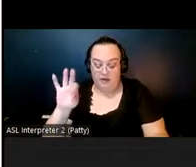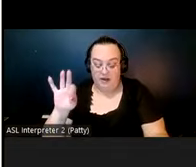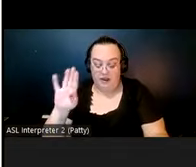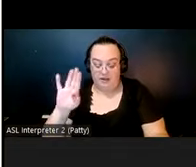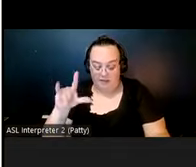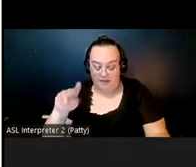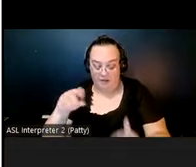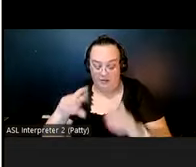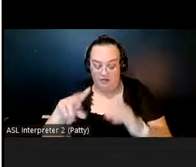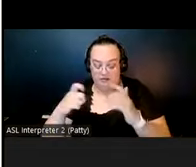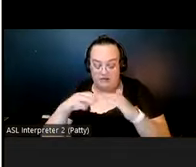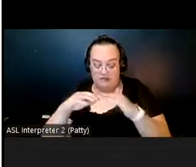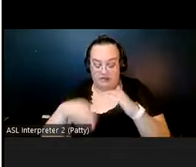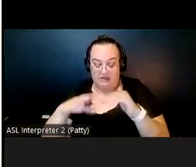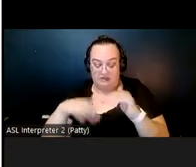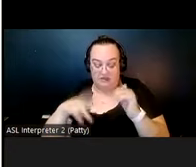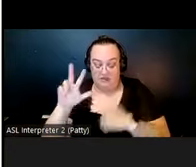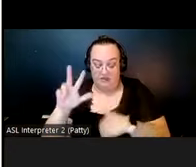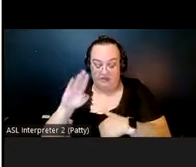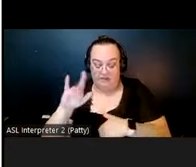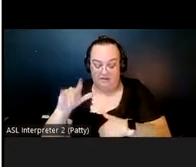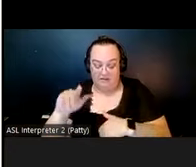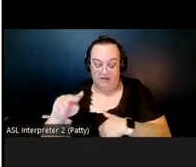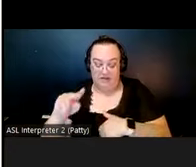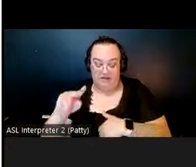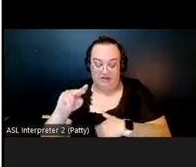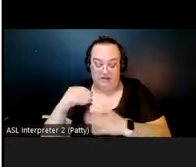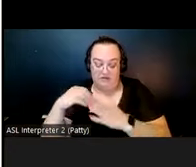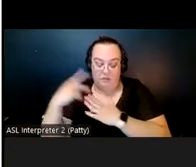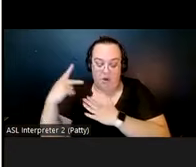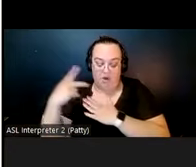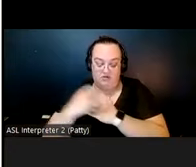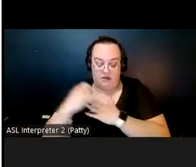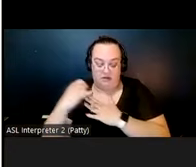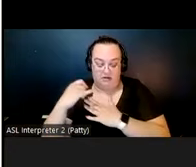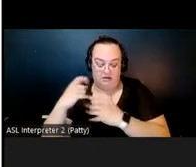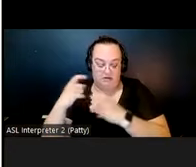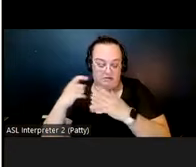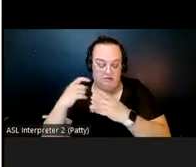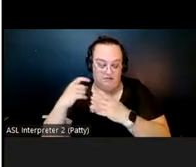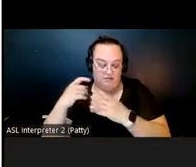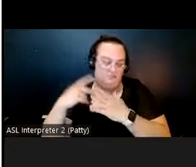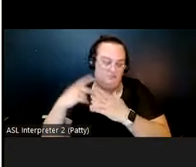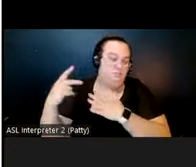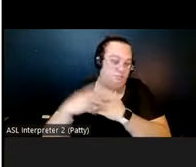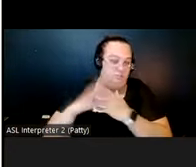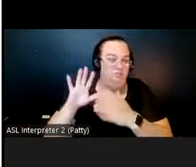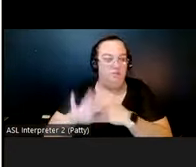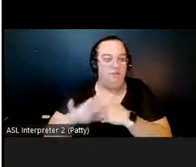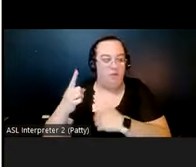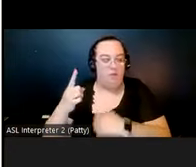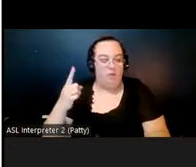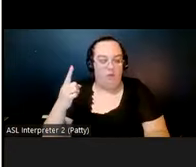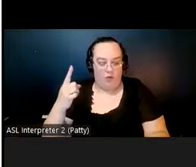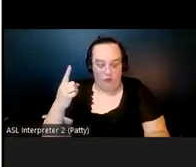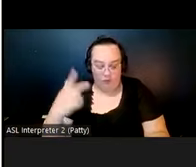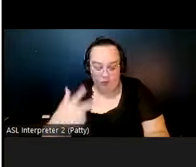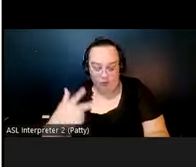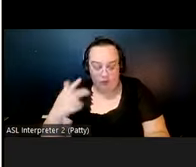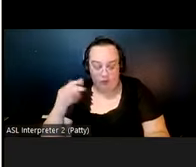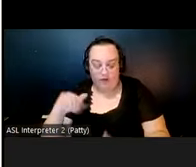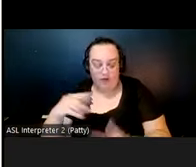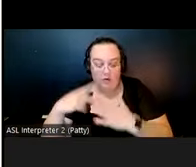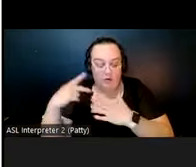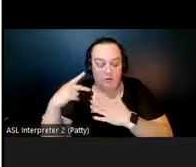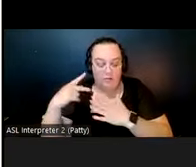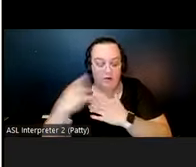under $3 billion in project programming. And about one third of those projects were